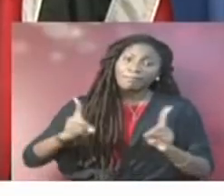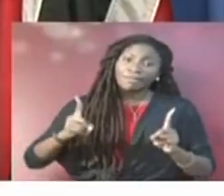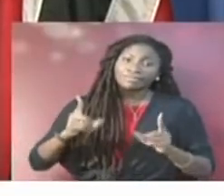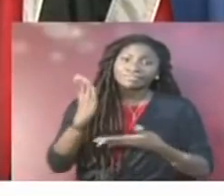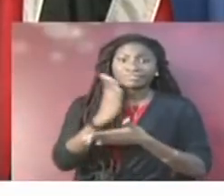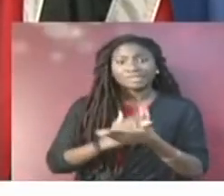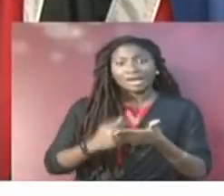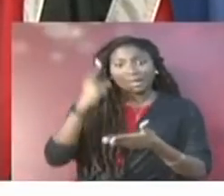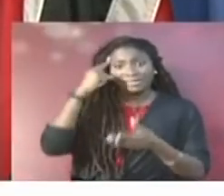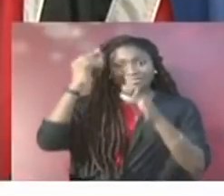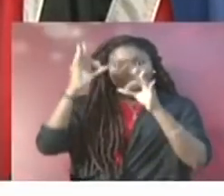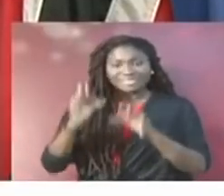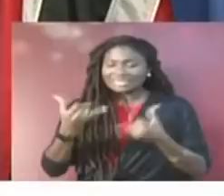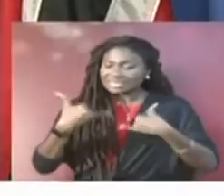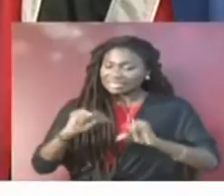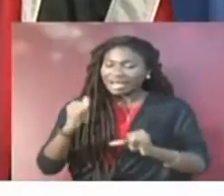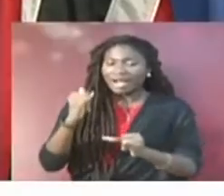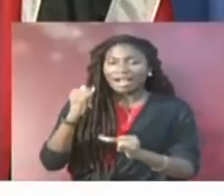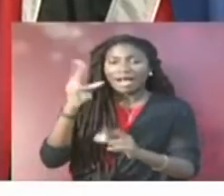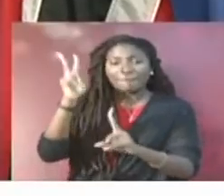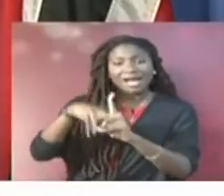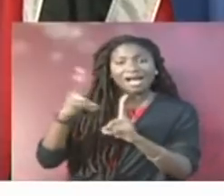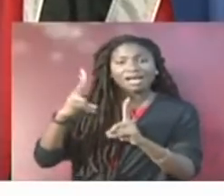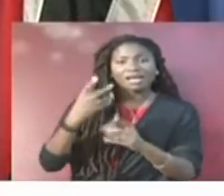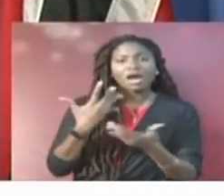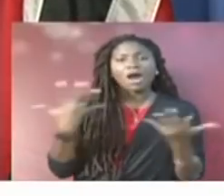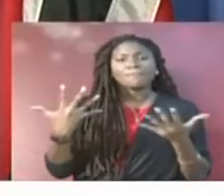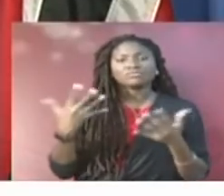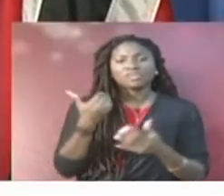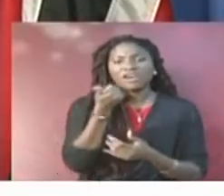them. It was $14 million of that.